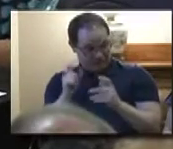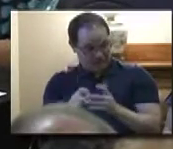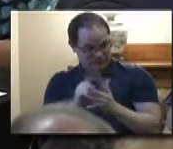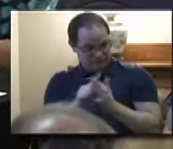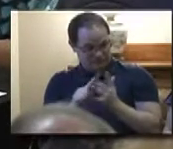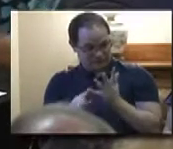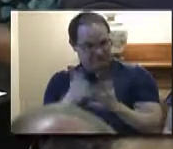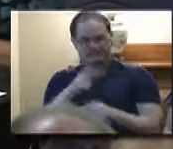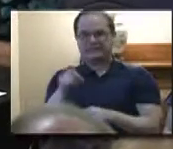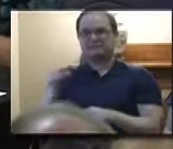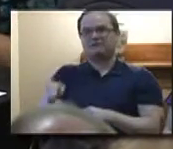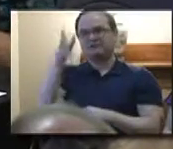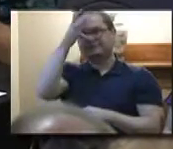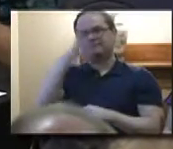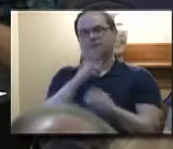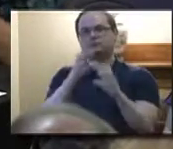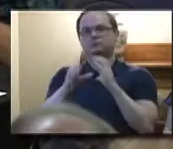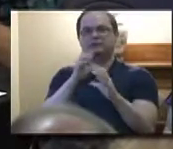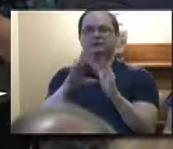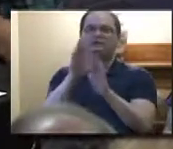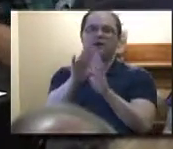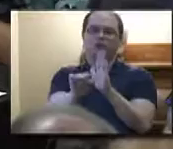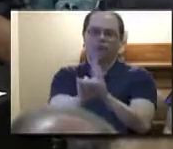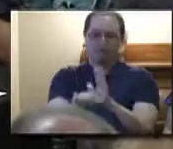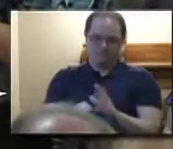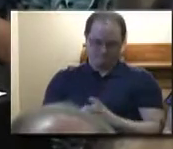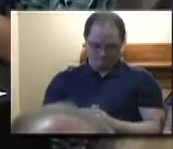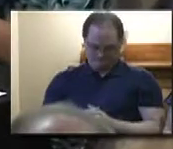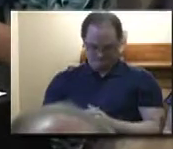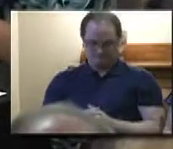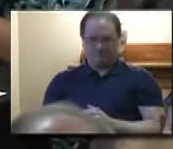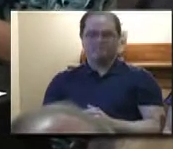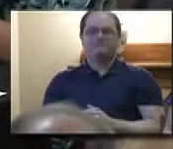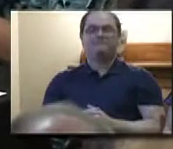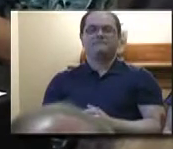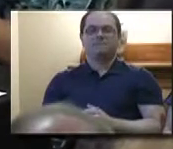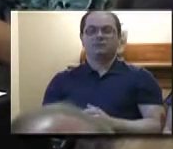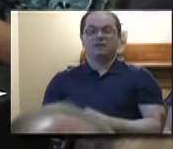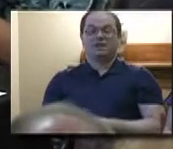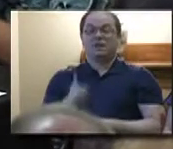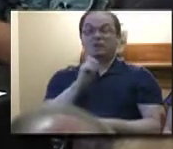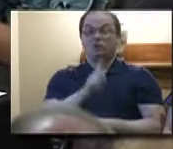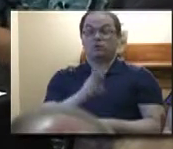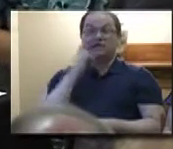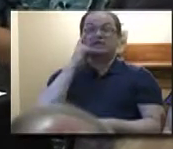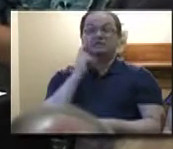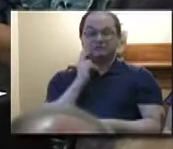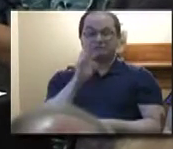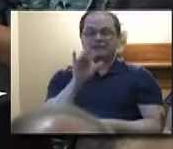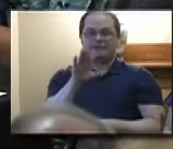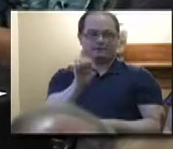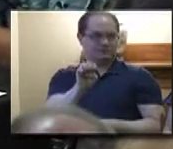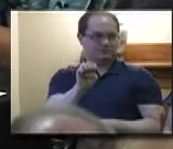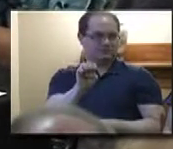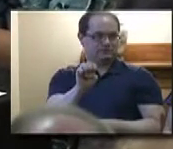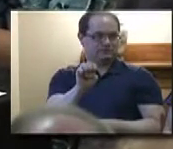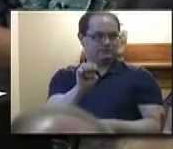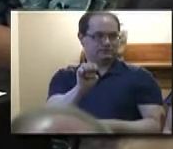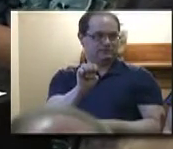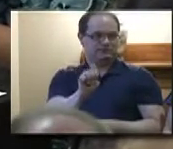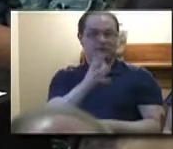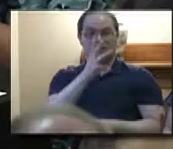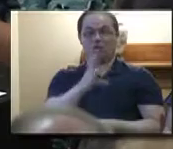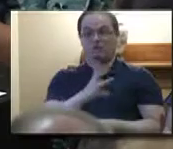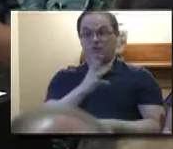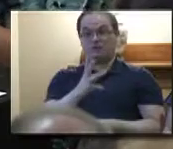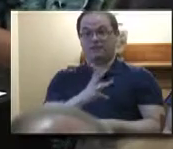because of this man's communication background. It was a really tough case because